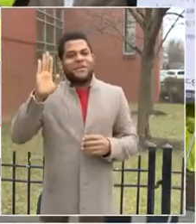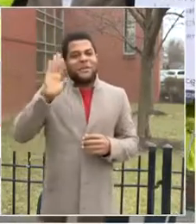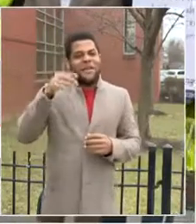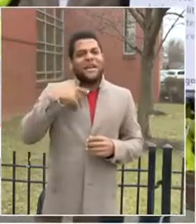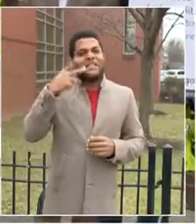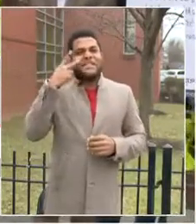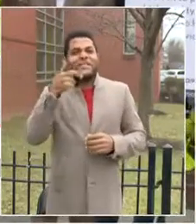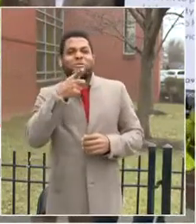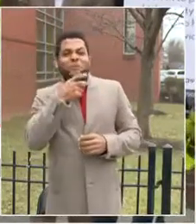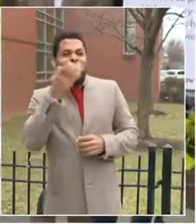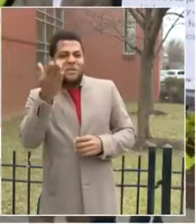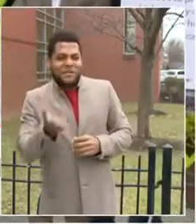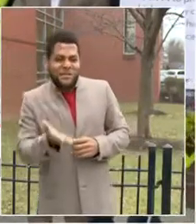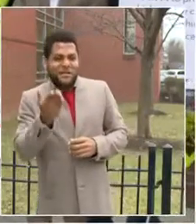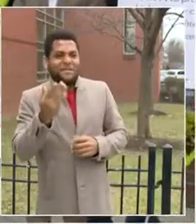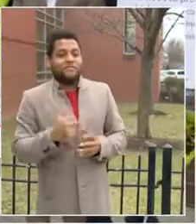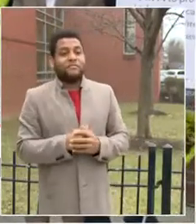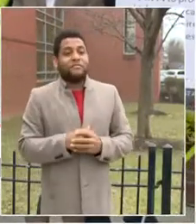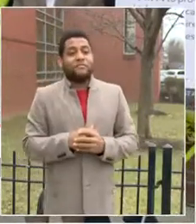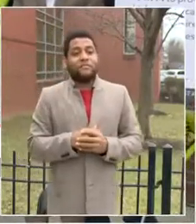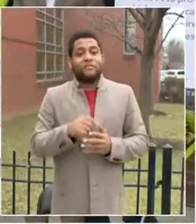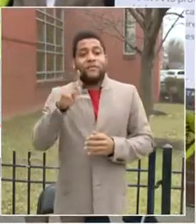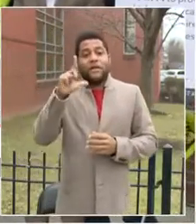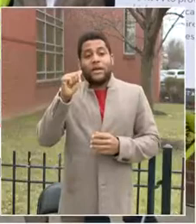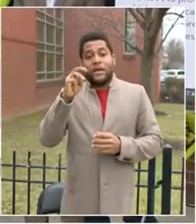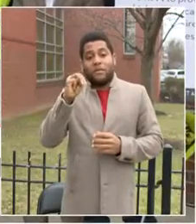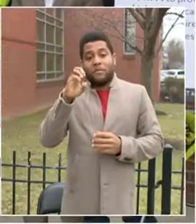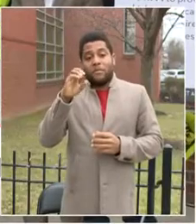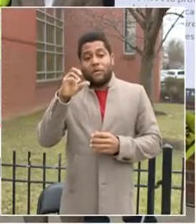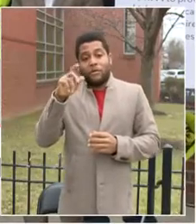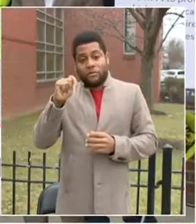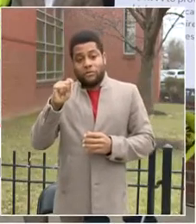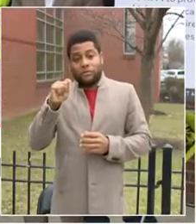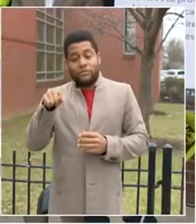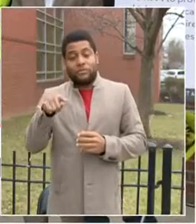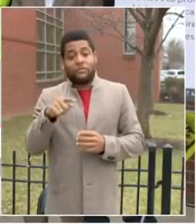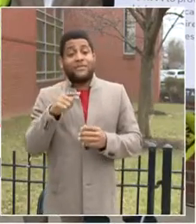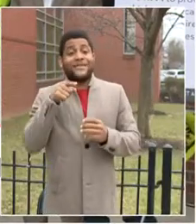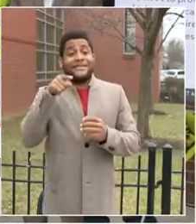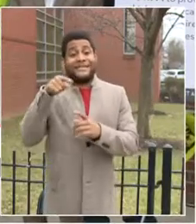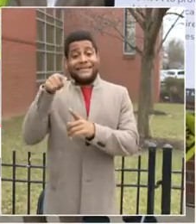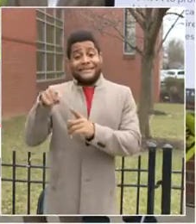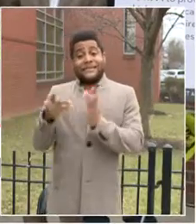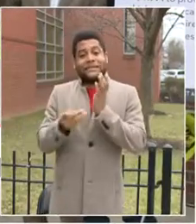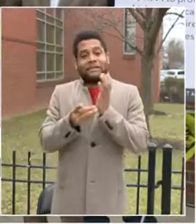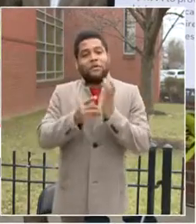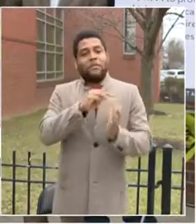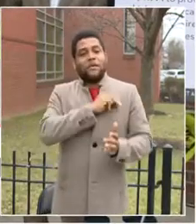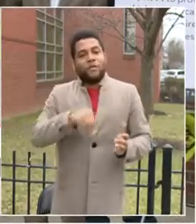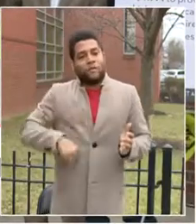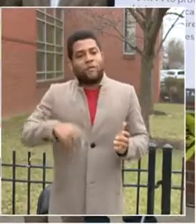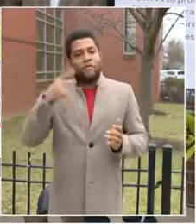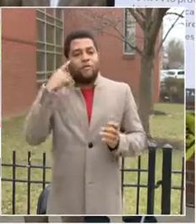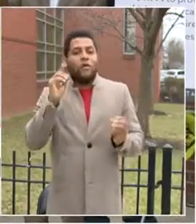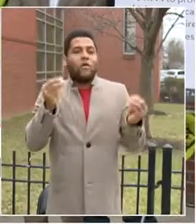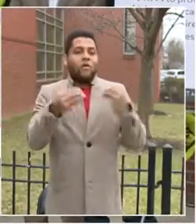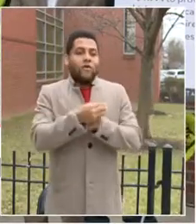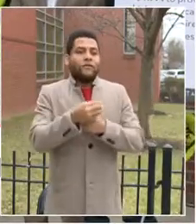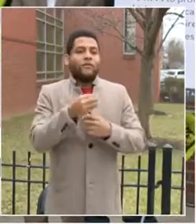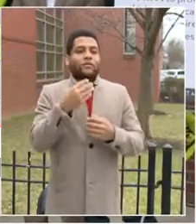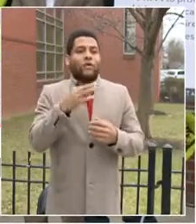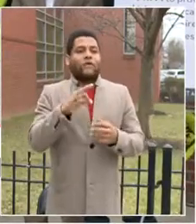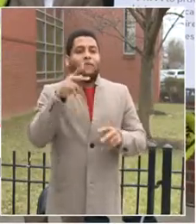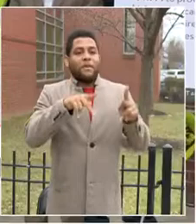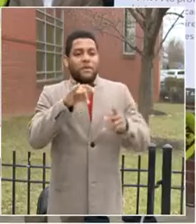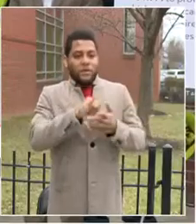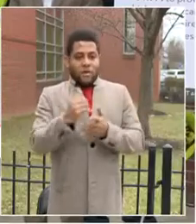Lamont Carey, who is the Director of the Mayor's Office of Returning Citizens Affairs. Where's Lamont? There he is behind